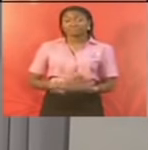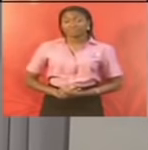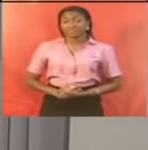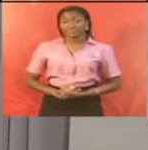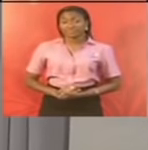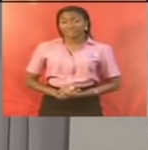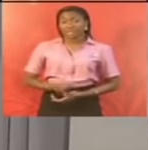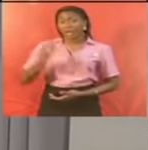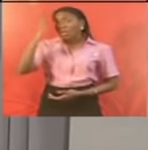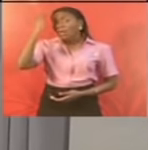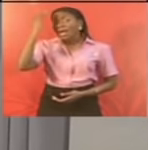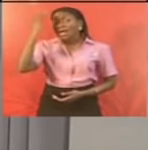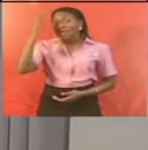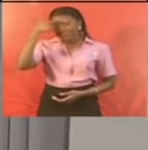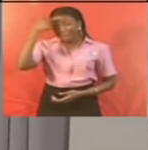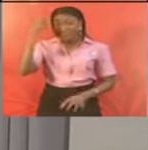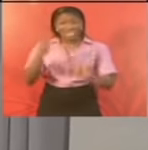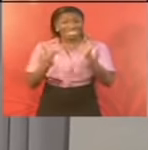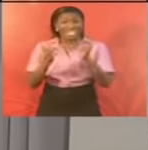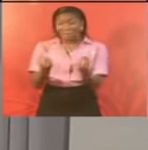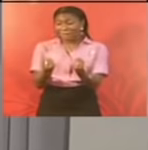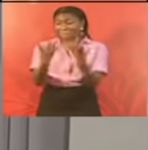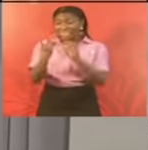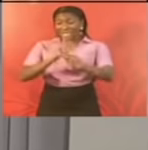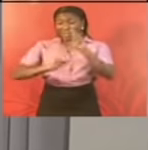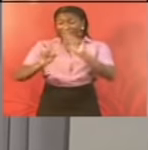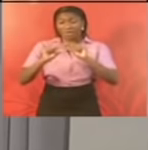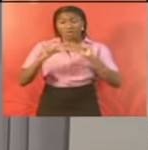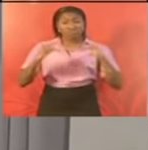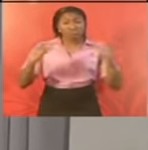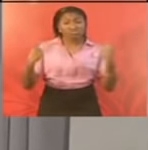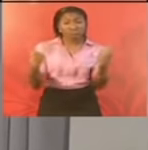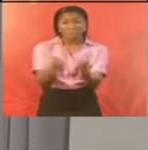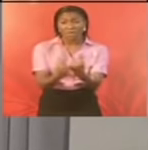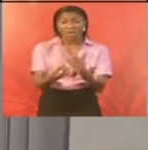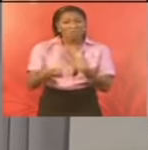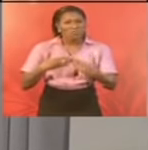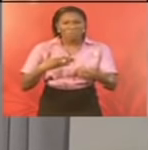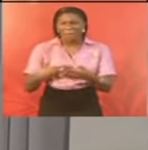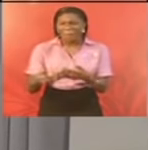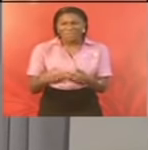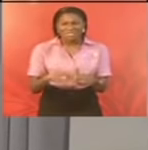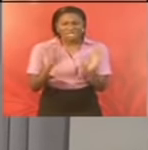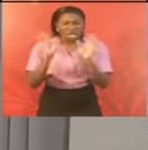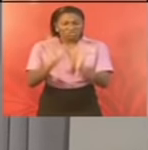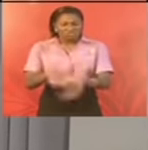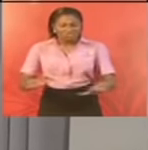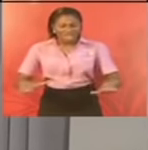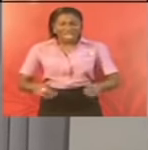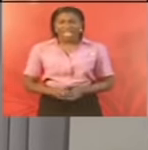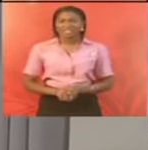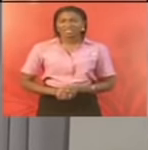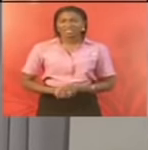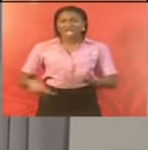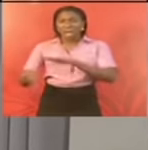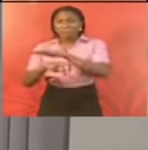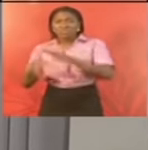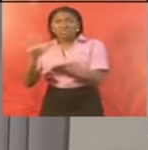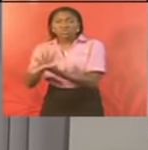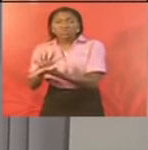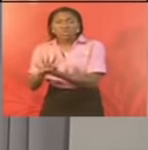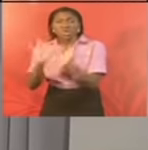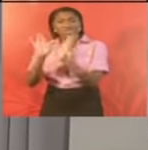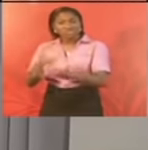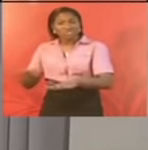you have congregation of people, whether it's in a nursery with children, a preschool with